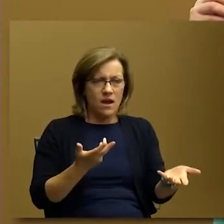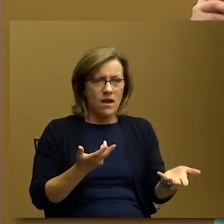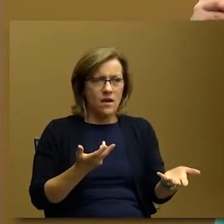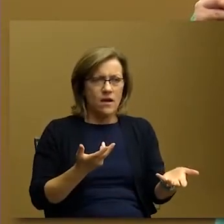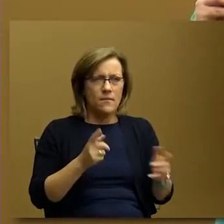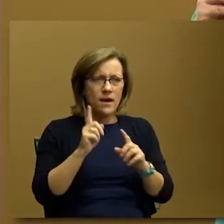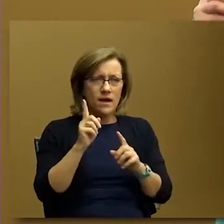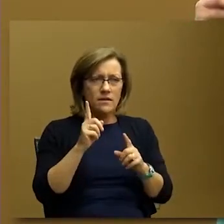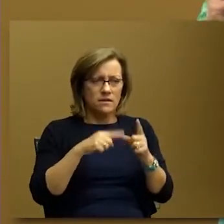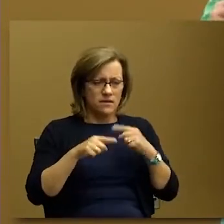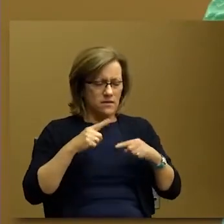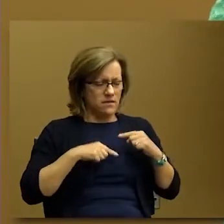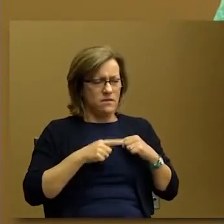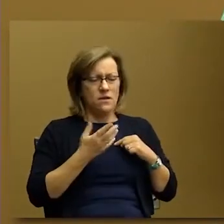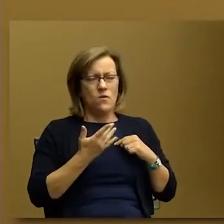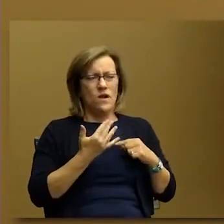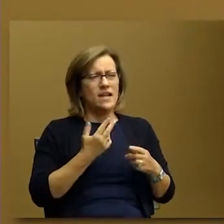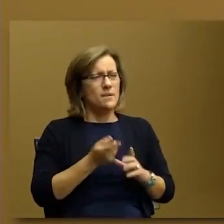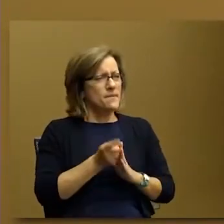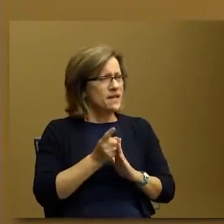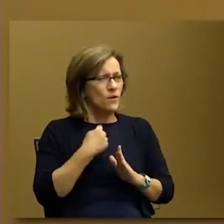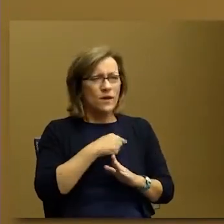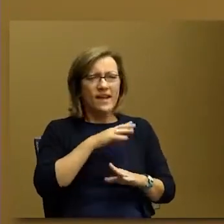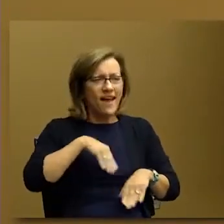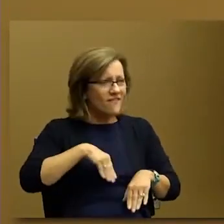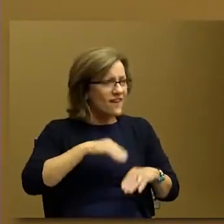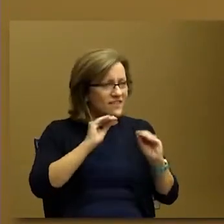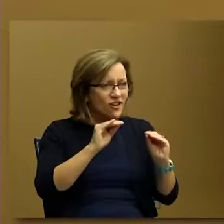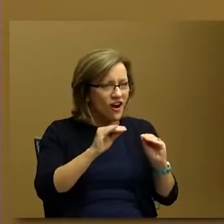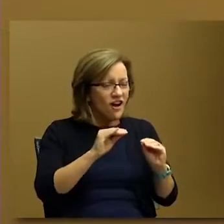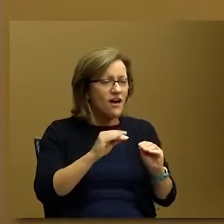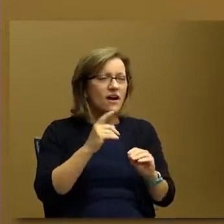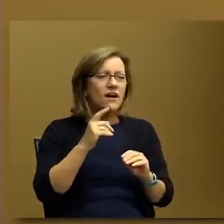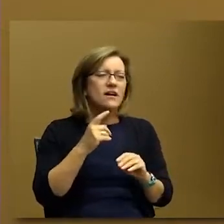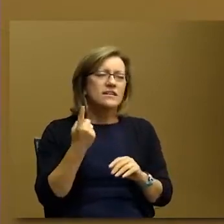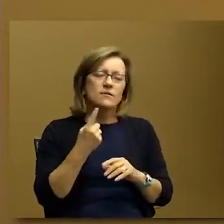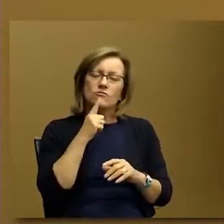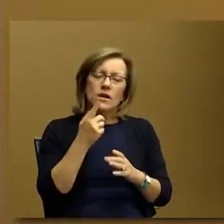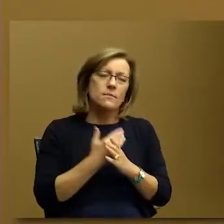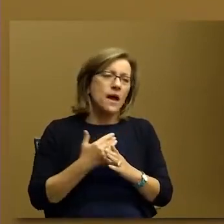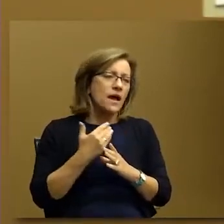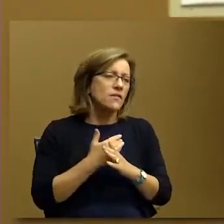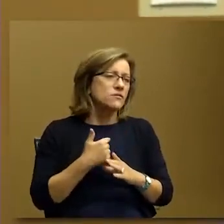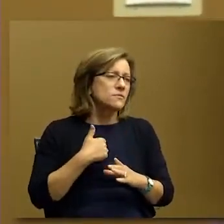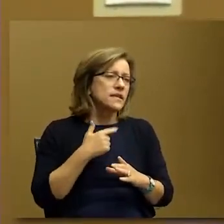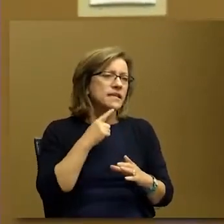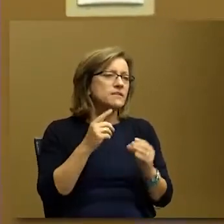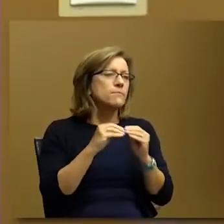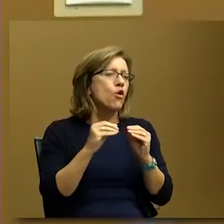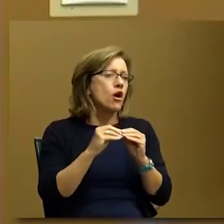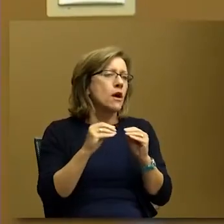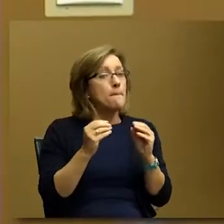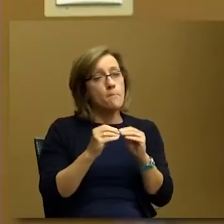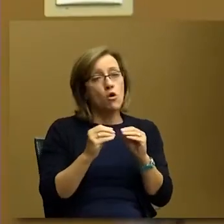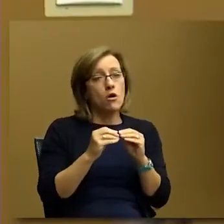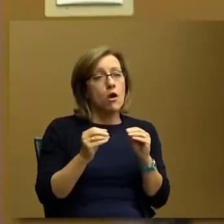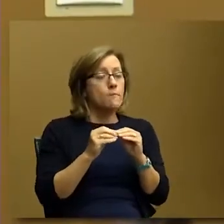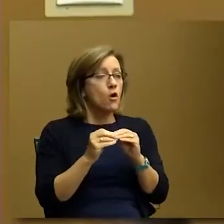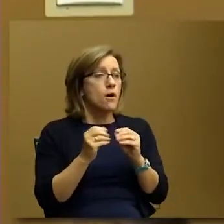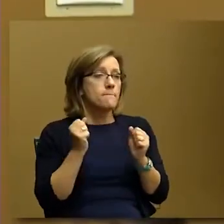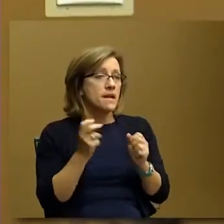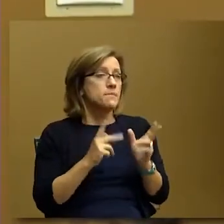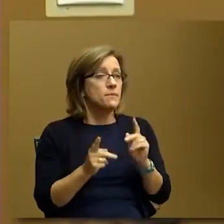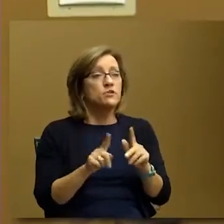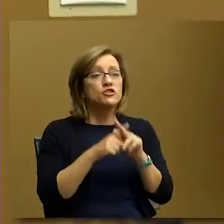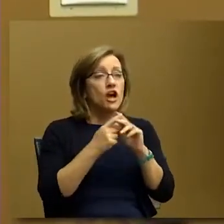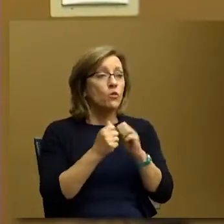minute, we haven't given them. One of my pet peeves is more. And a lot of people start with